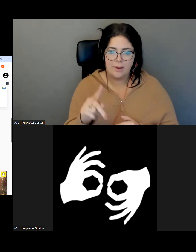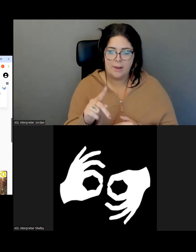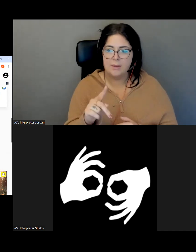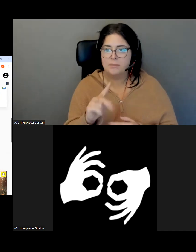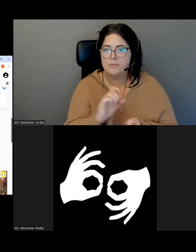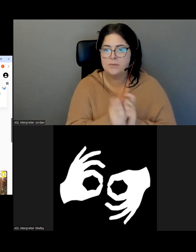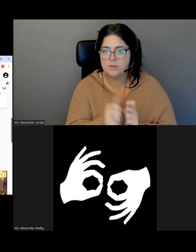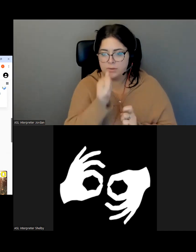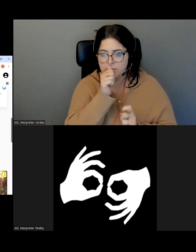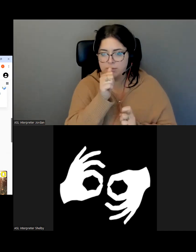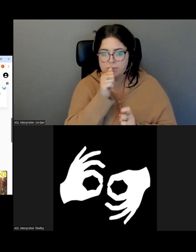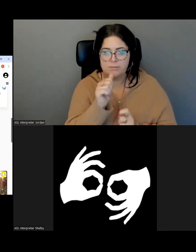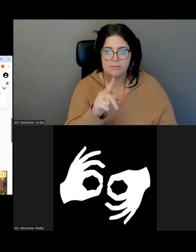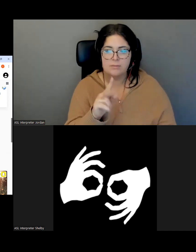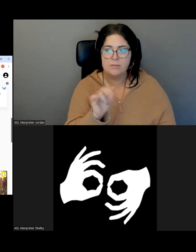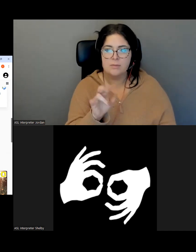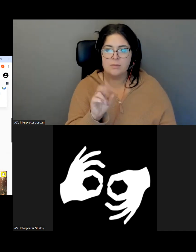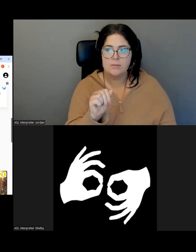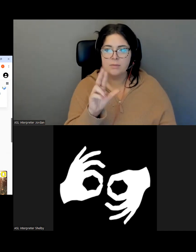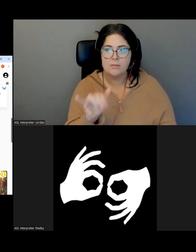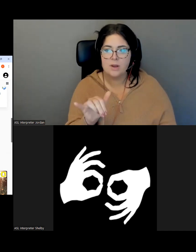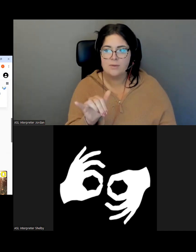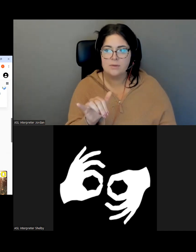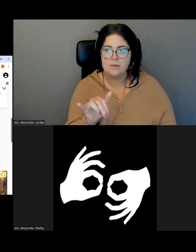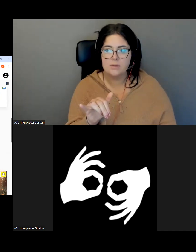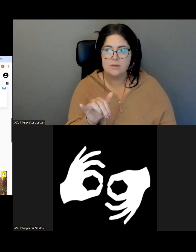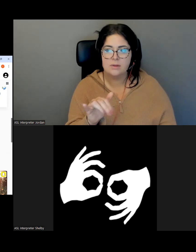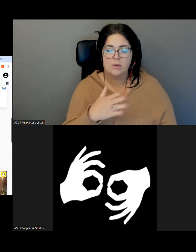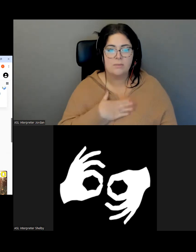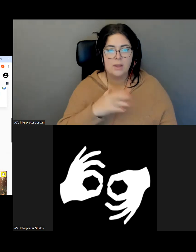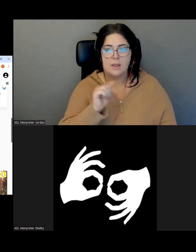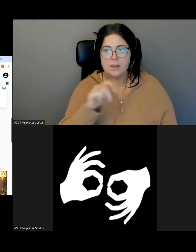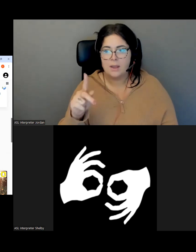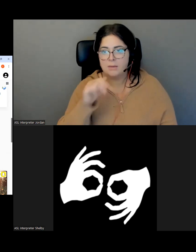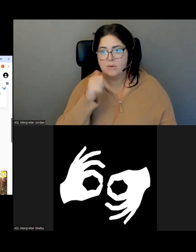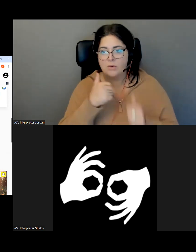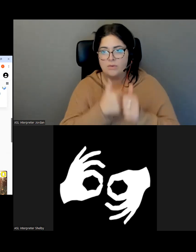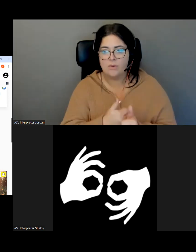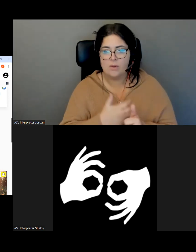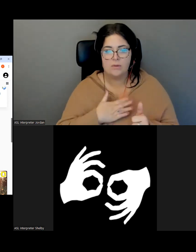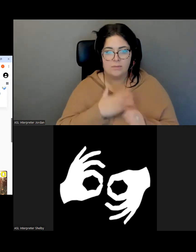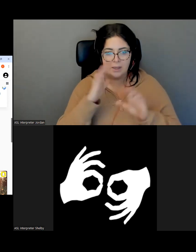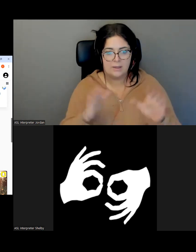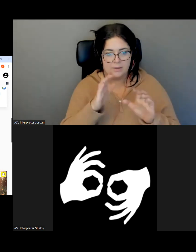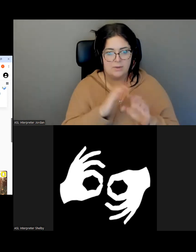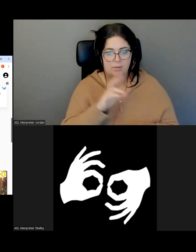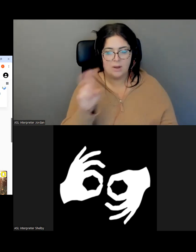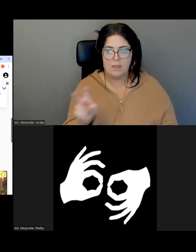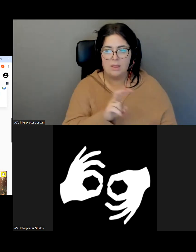settings. So setting those so that maybe my apps aren't following my activity between different apps that I'm